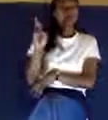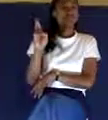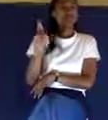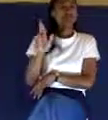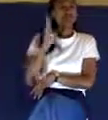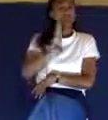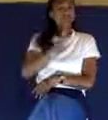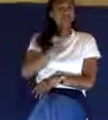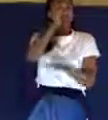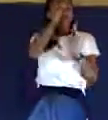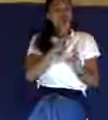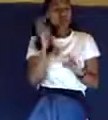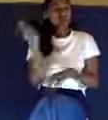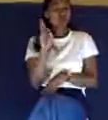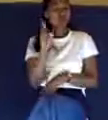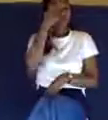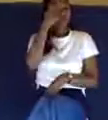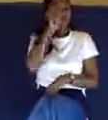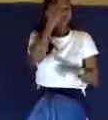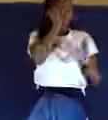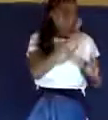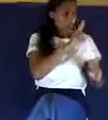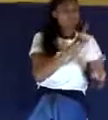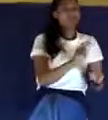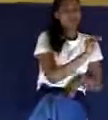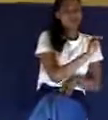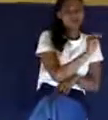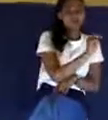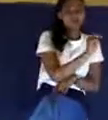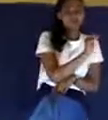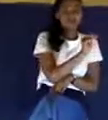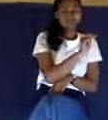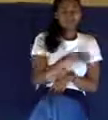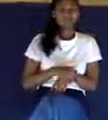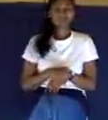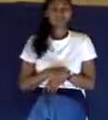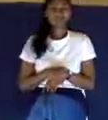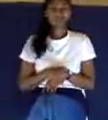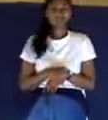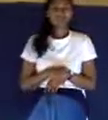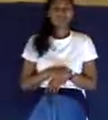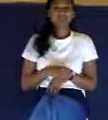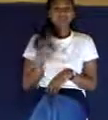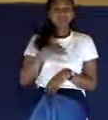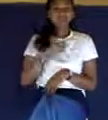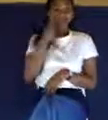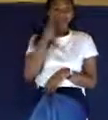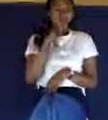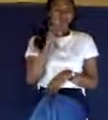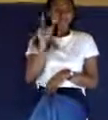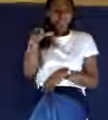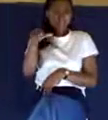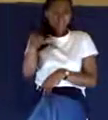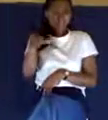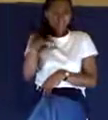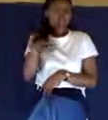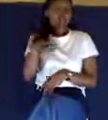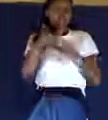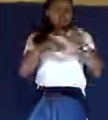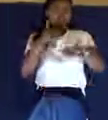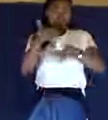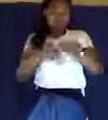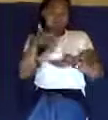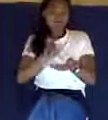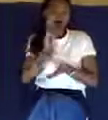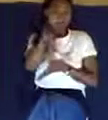honor Ruth for honoring Naomi. Because we see this later in the story. Well, fast forward with me. Go